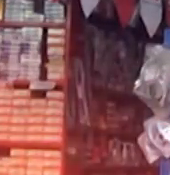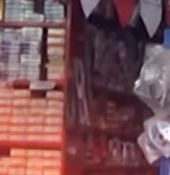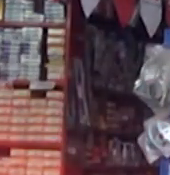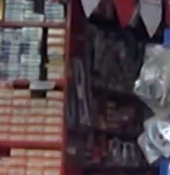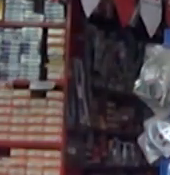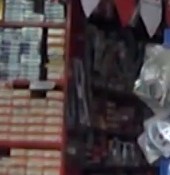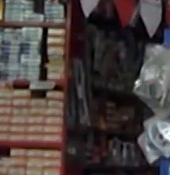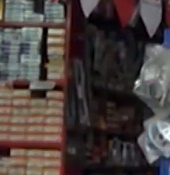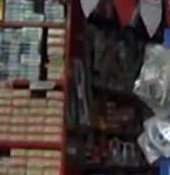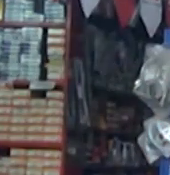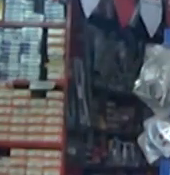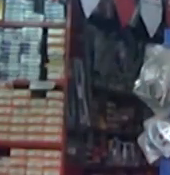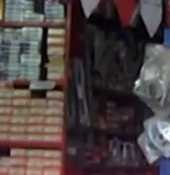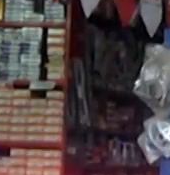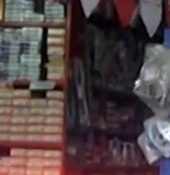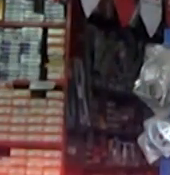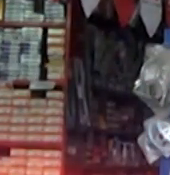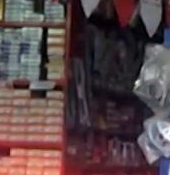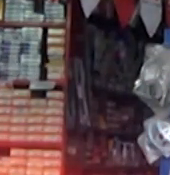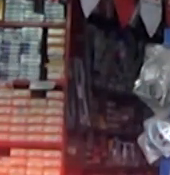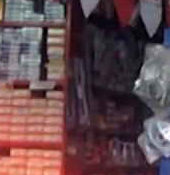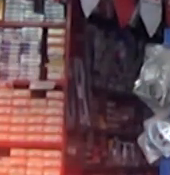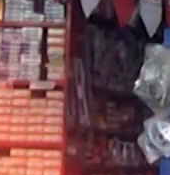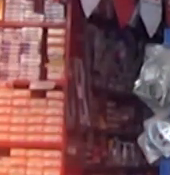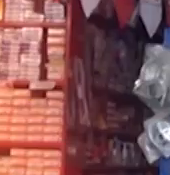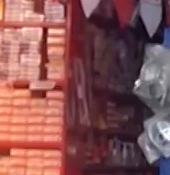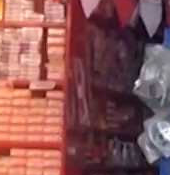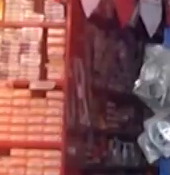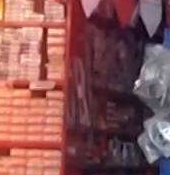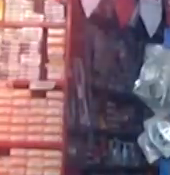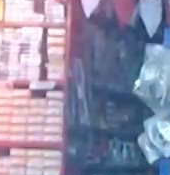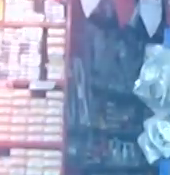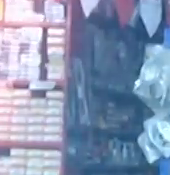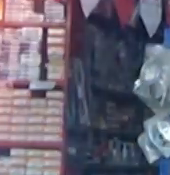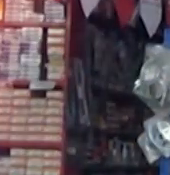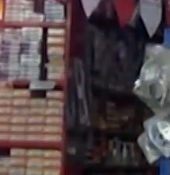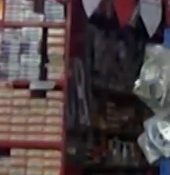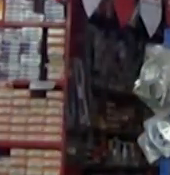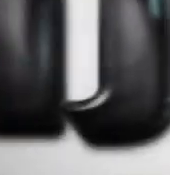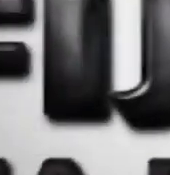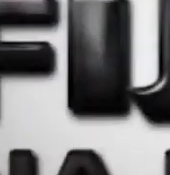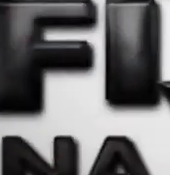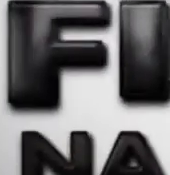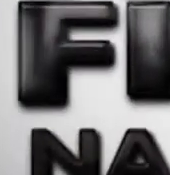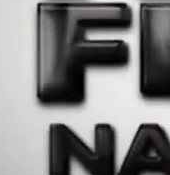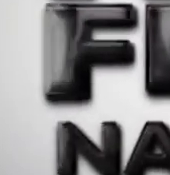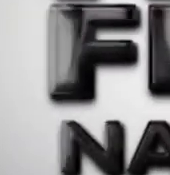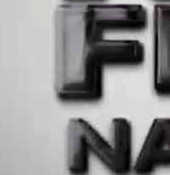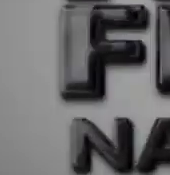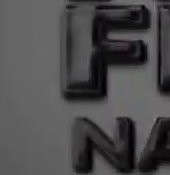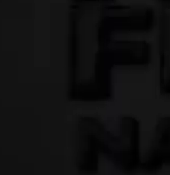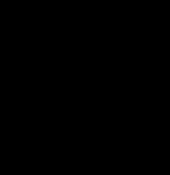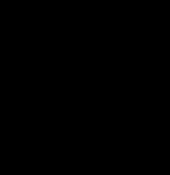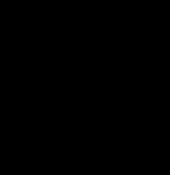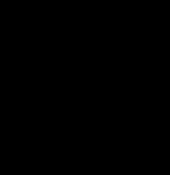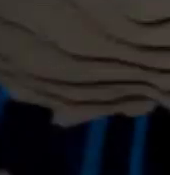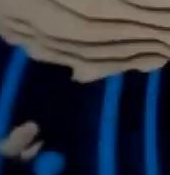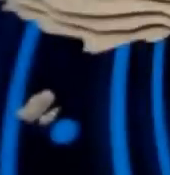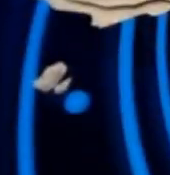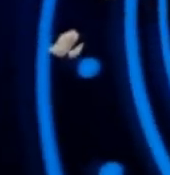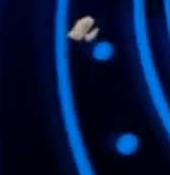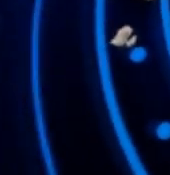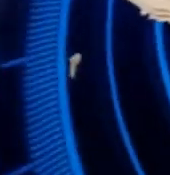Natango aprosra nangarse, ngor kraki, do televizyon navarong na Radio Fiji 1, nandomo ibiti. Radio Fiji 1, nandomo